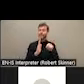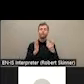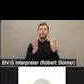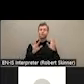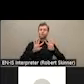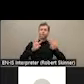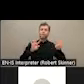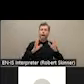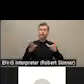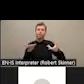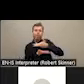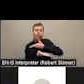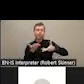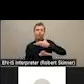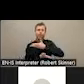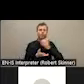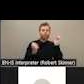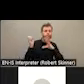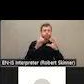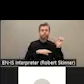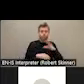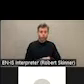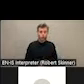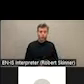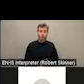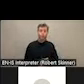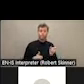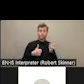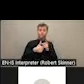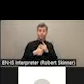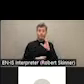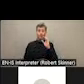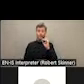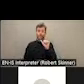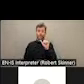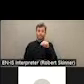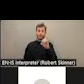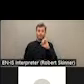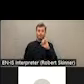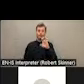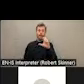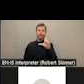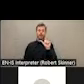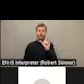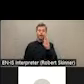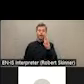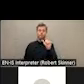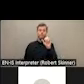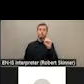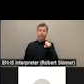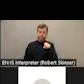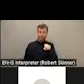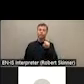distinguished experts in the field. We'll start with a video message from Daniela Bass, who is from the United Nations Department